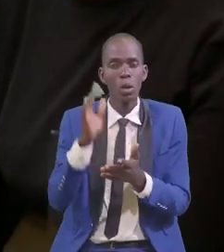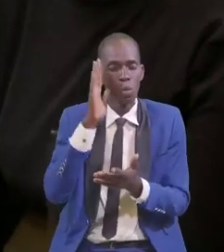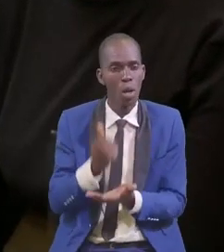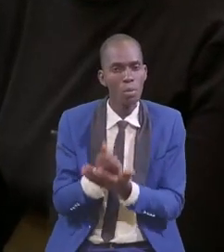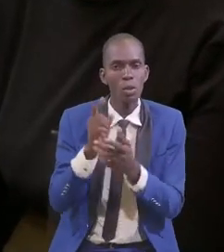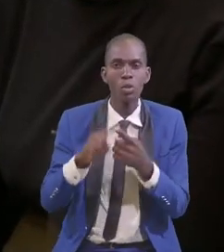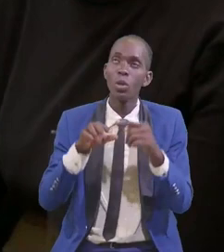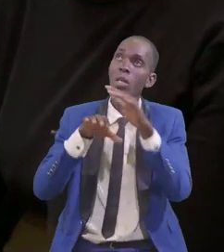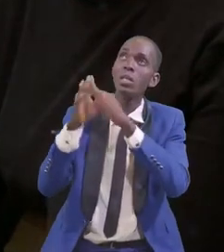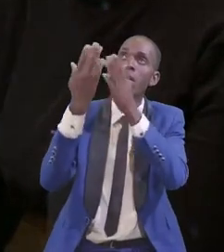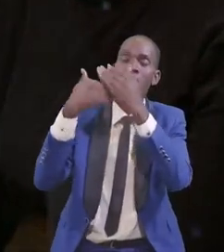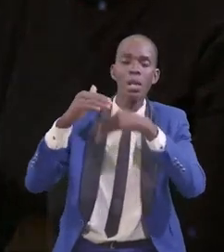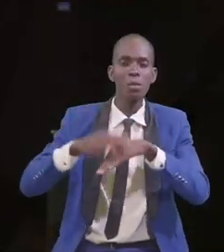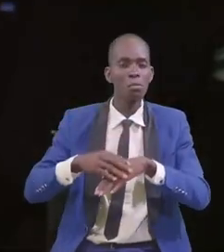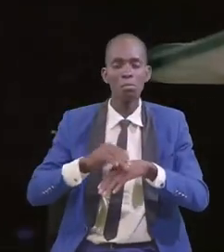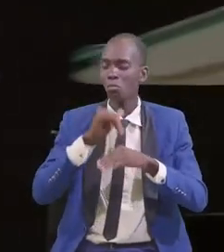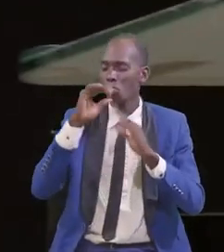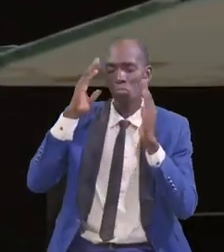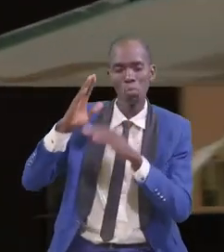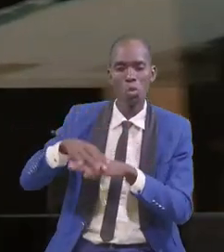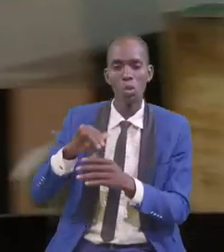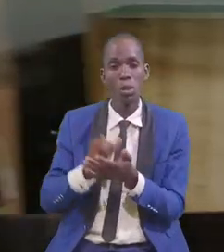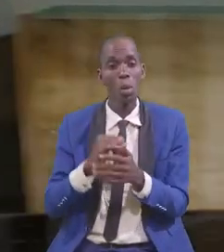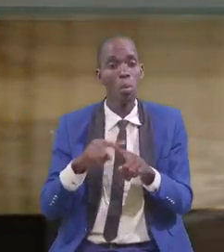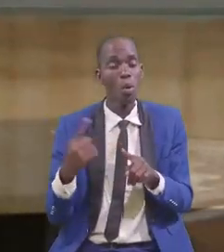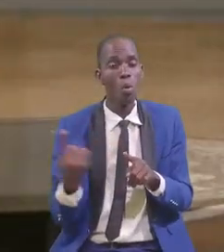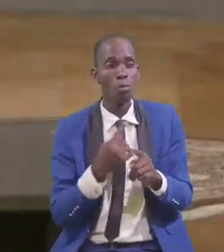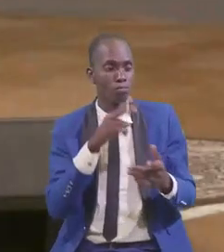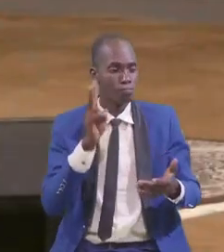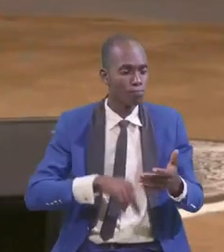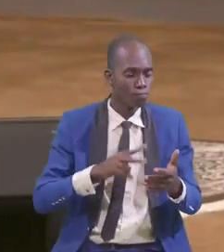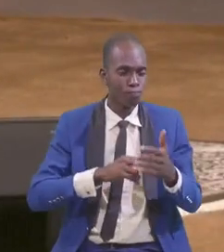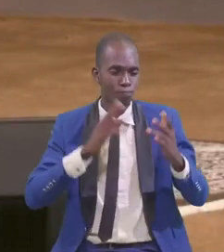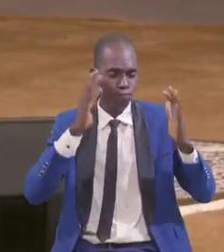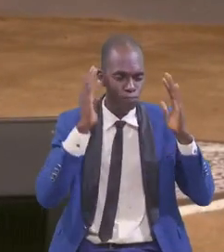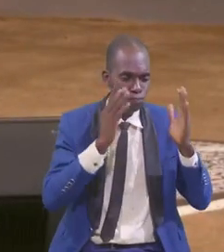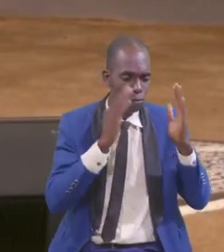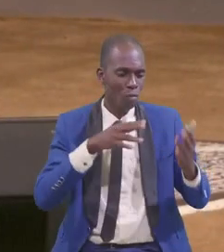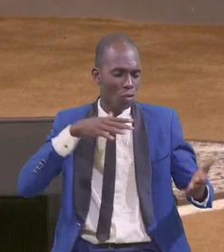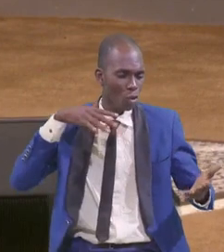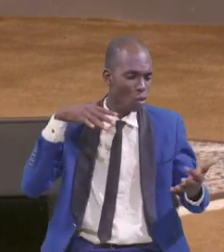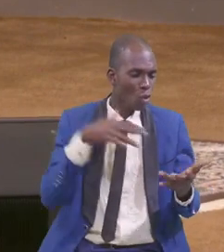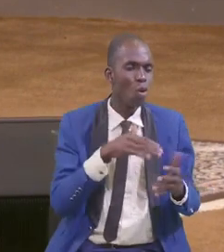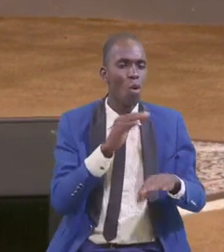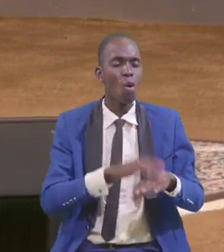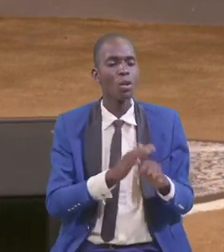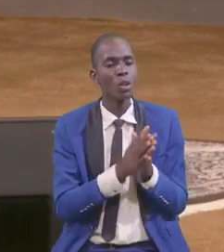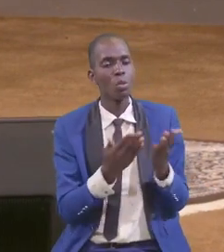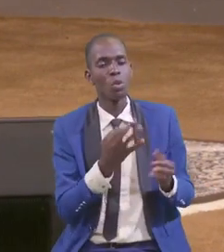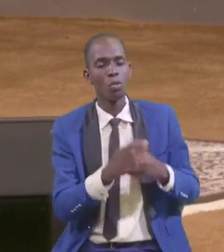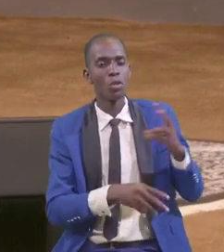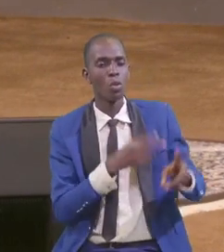they labor and labor, they study and study, they work and they work, and there is no time to do